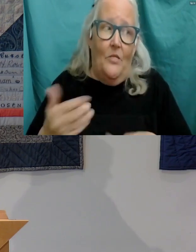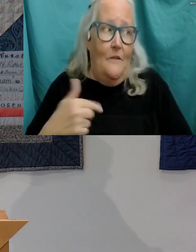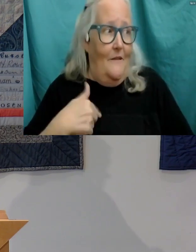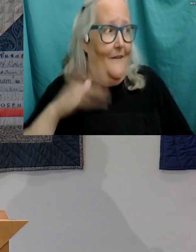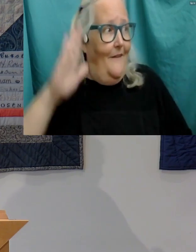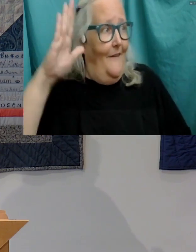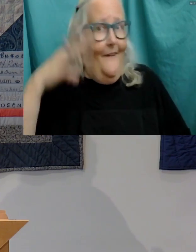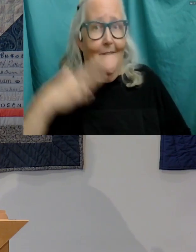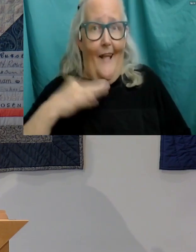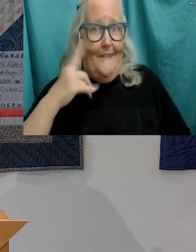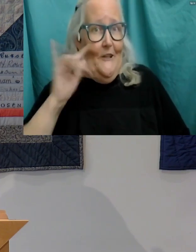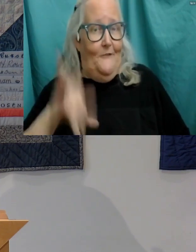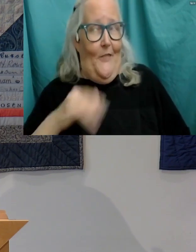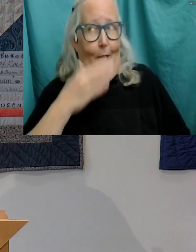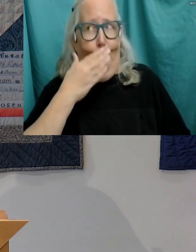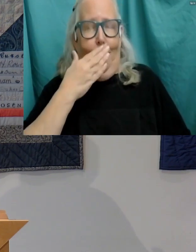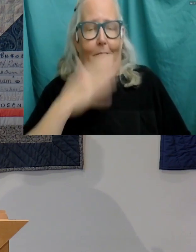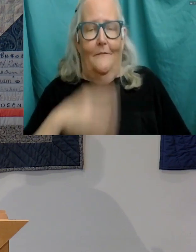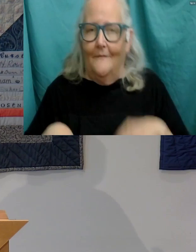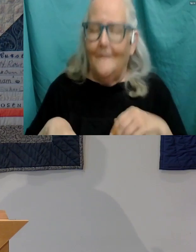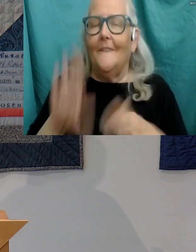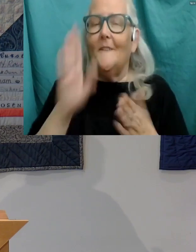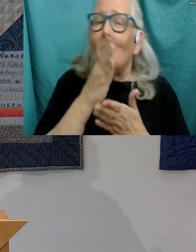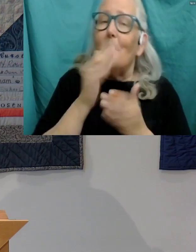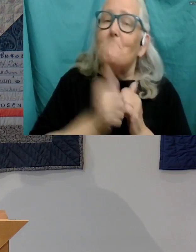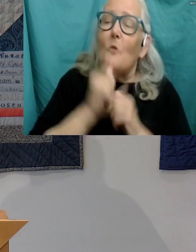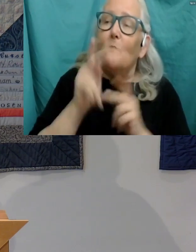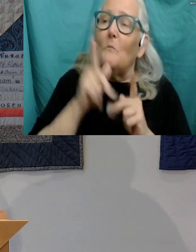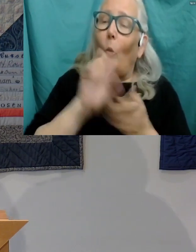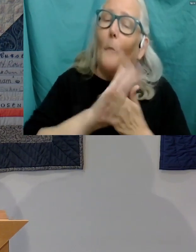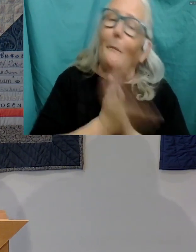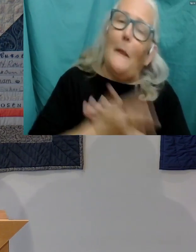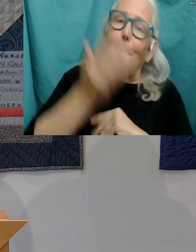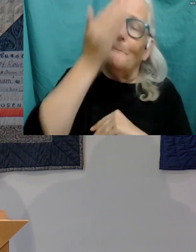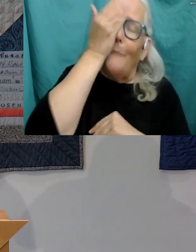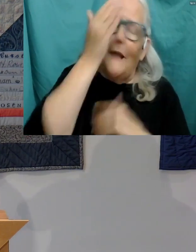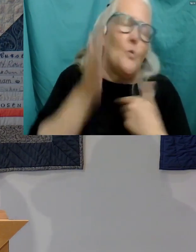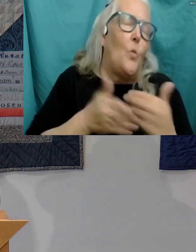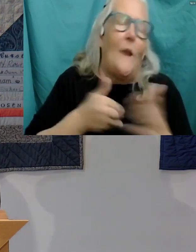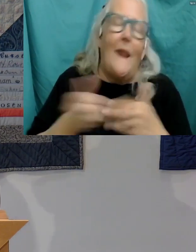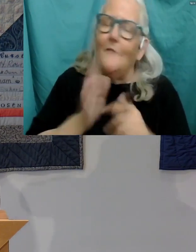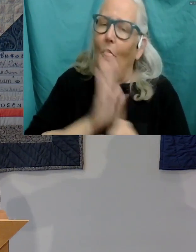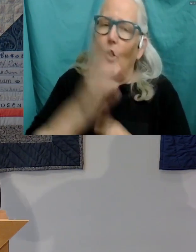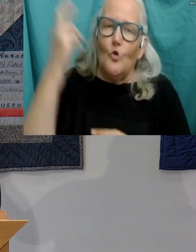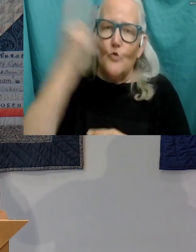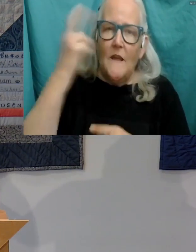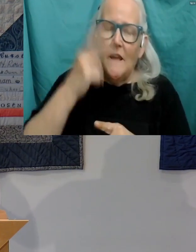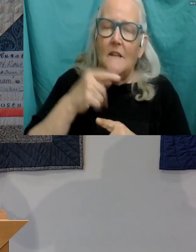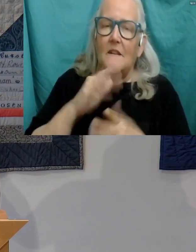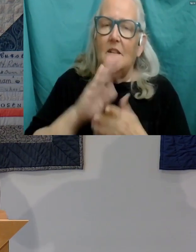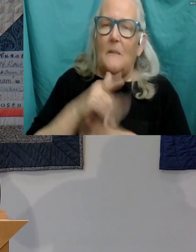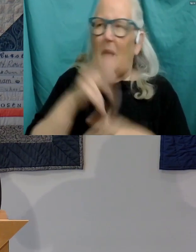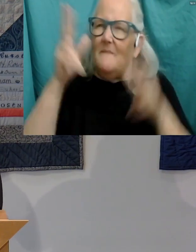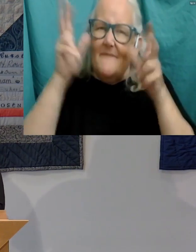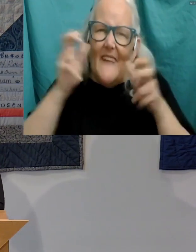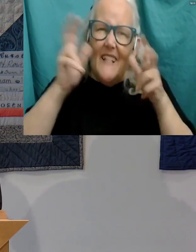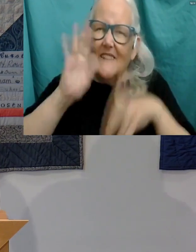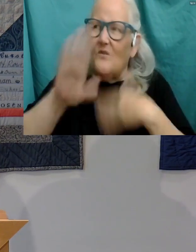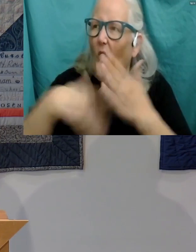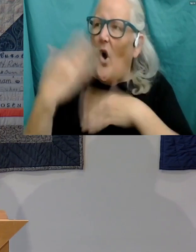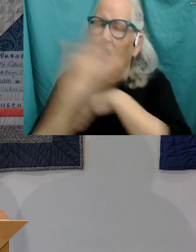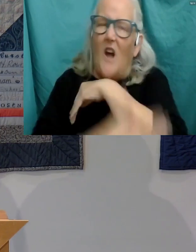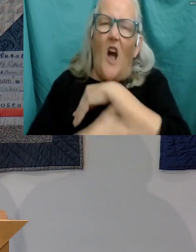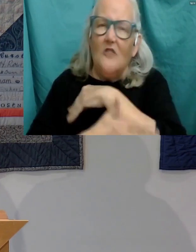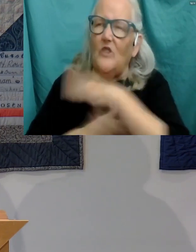Most of the folks who turned pirate for whatever reason, who became villains of all nations, against all flags, at war